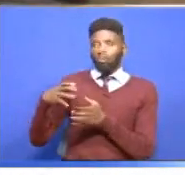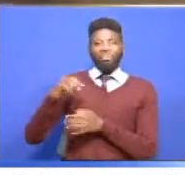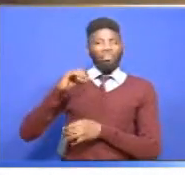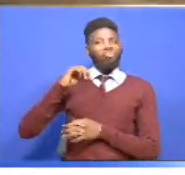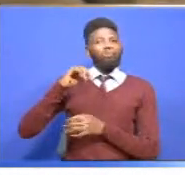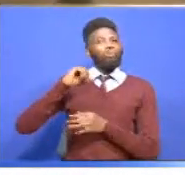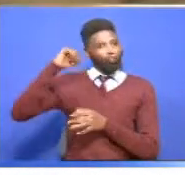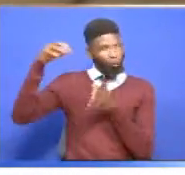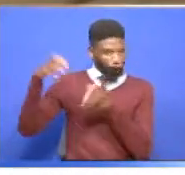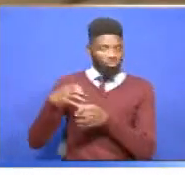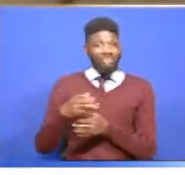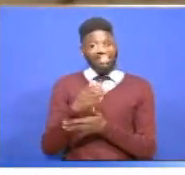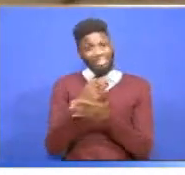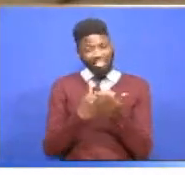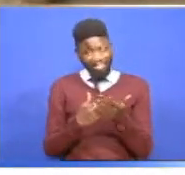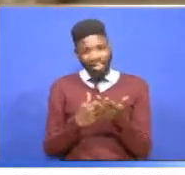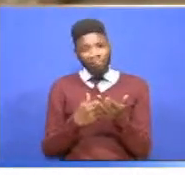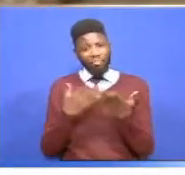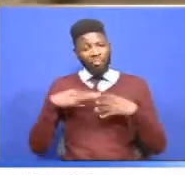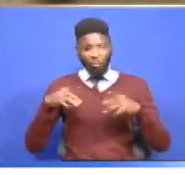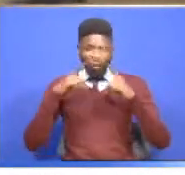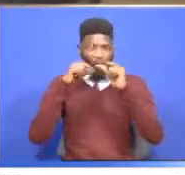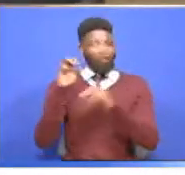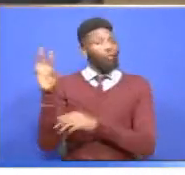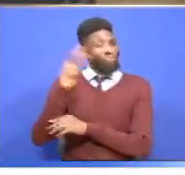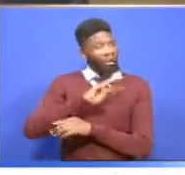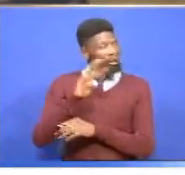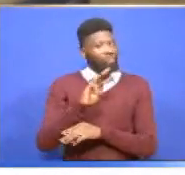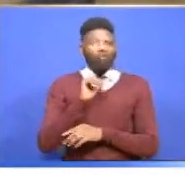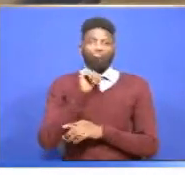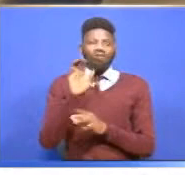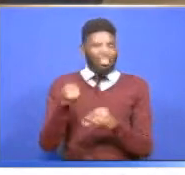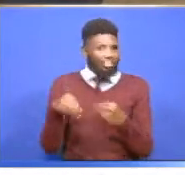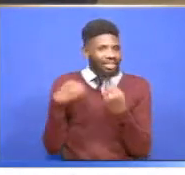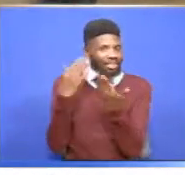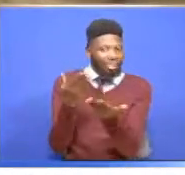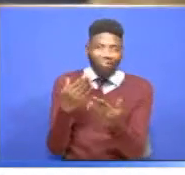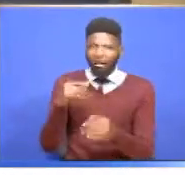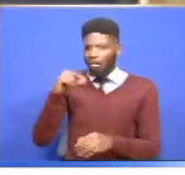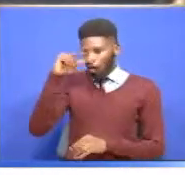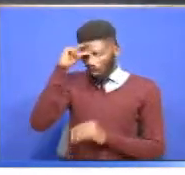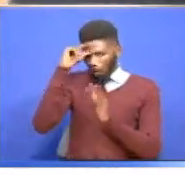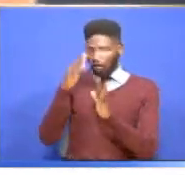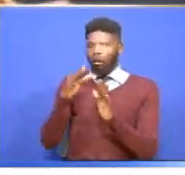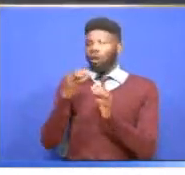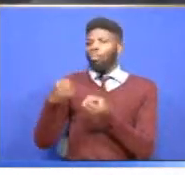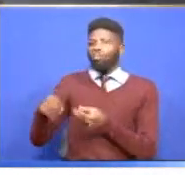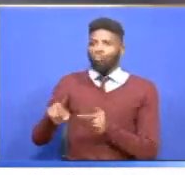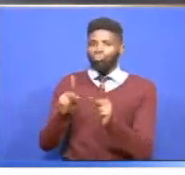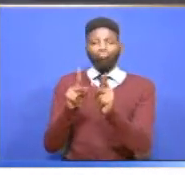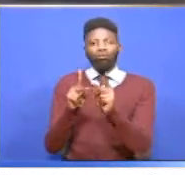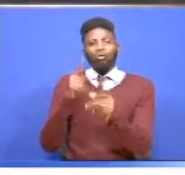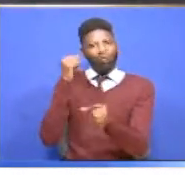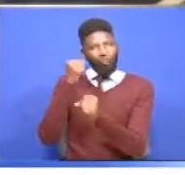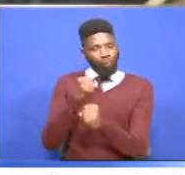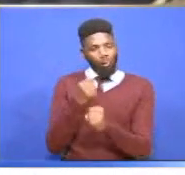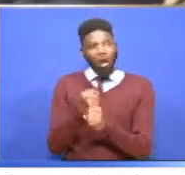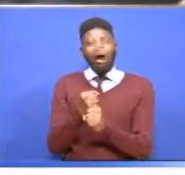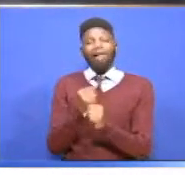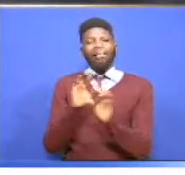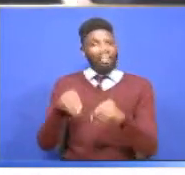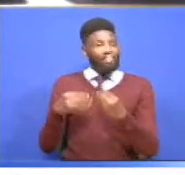is not giving the governor an opportunity to deliver her mandate to the people of Kitui County. How true is this? Oh,